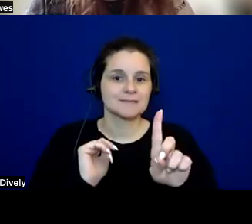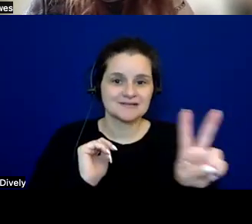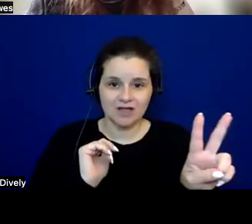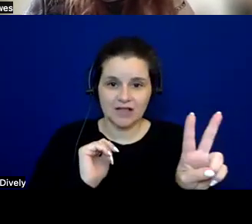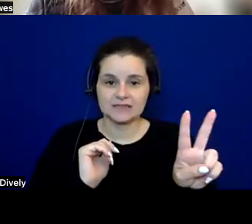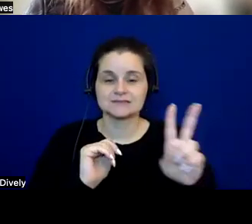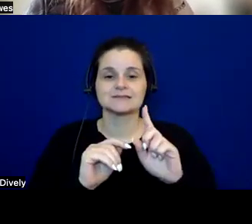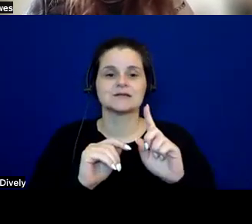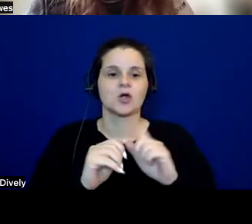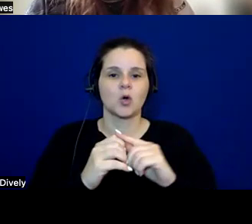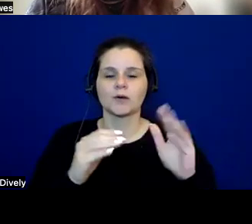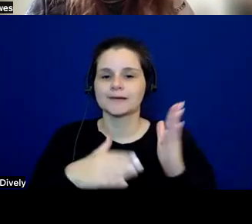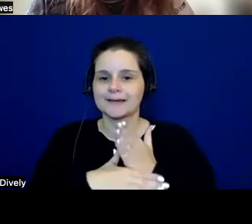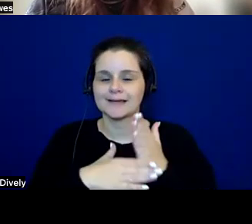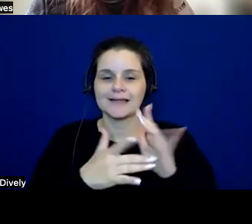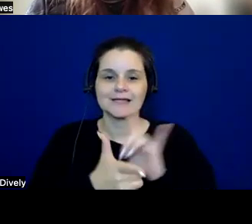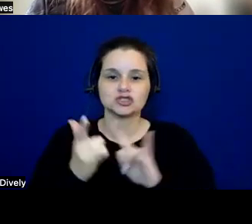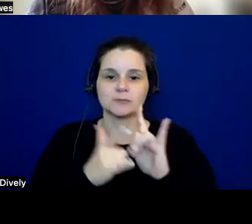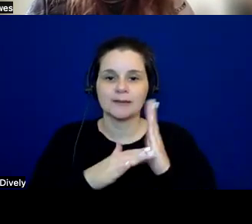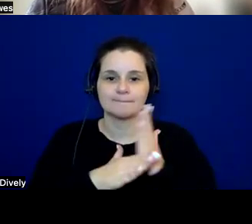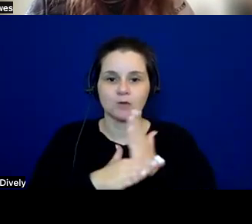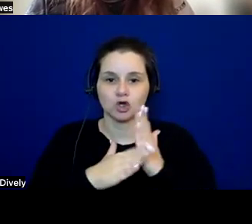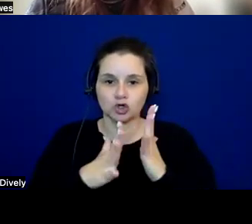type of intimate partner violence,